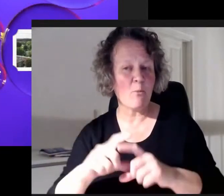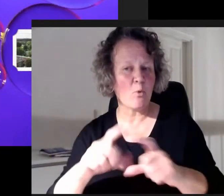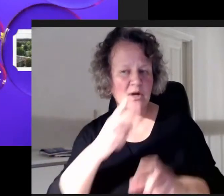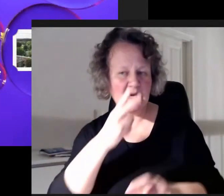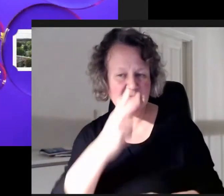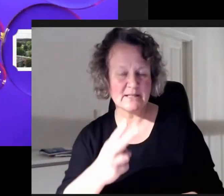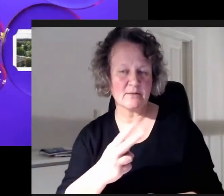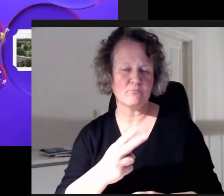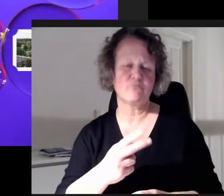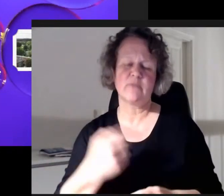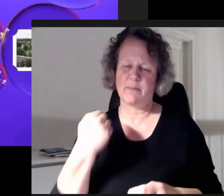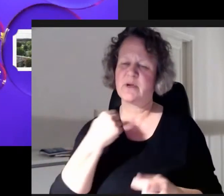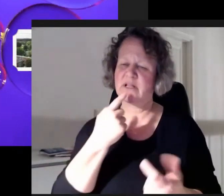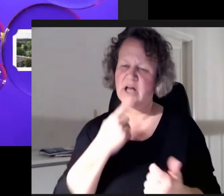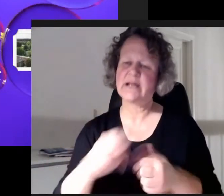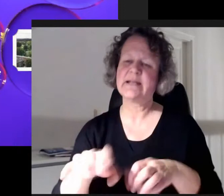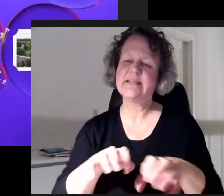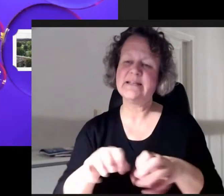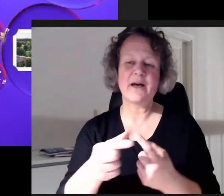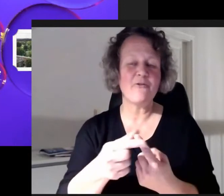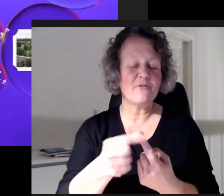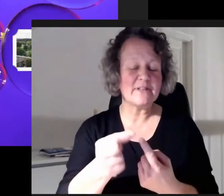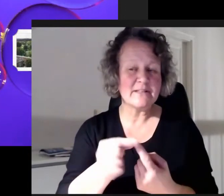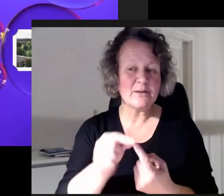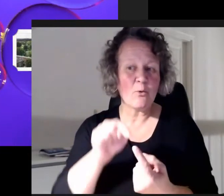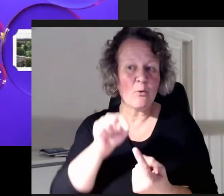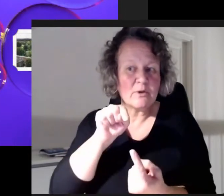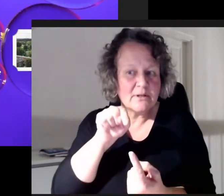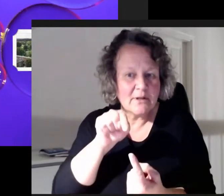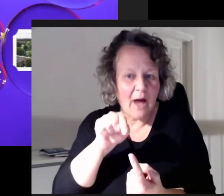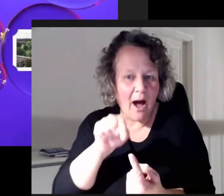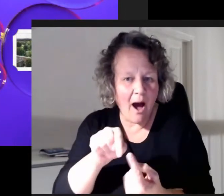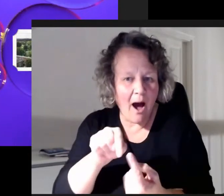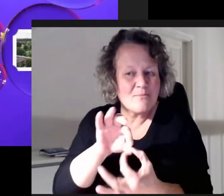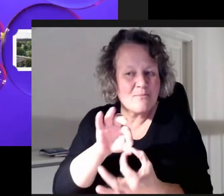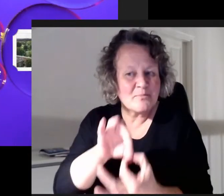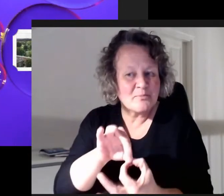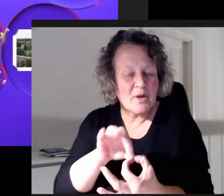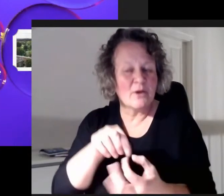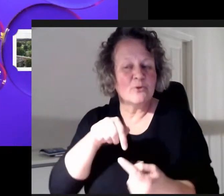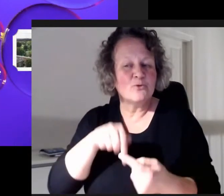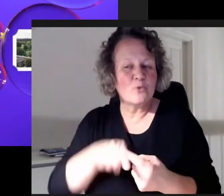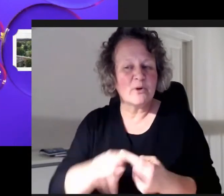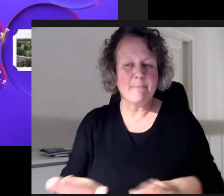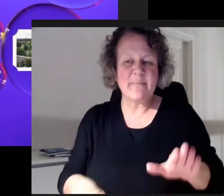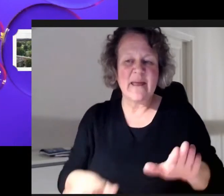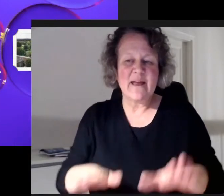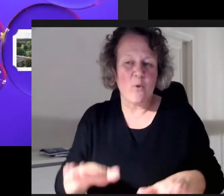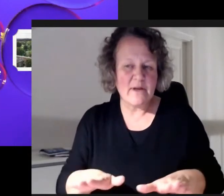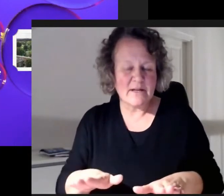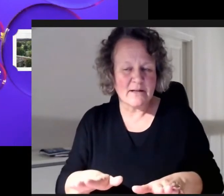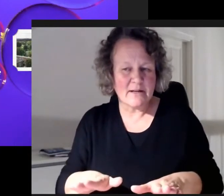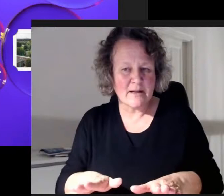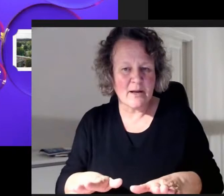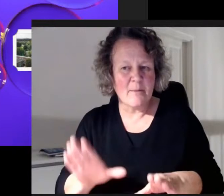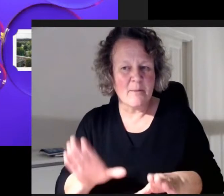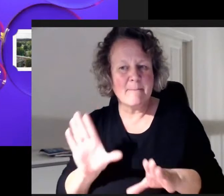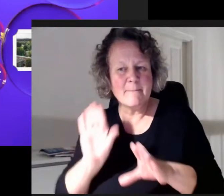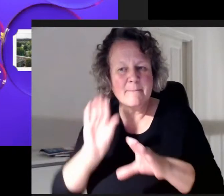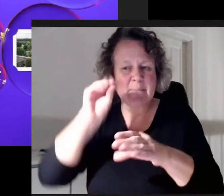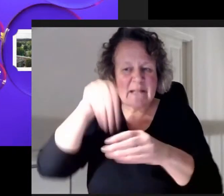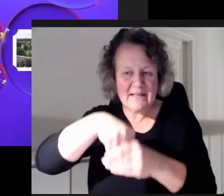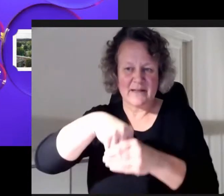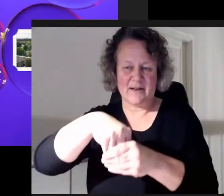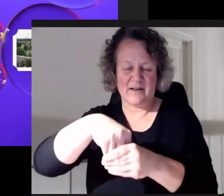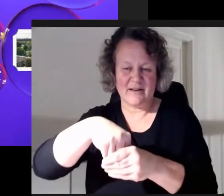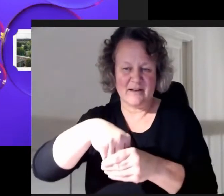sledging him for this statement. And the popcorn is flying, and then there is the power from renewable energy is